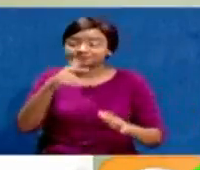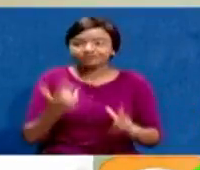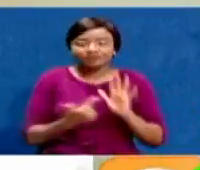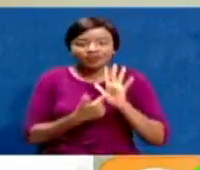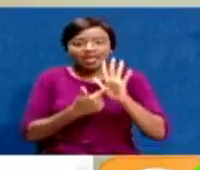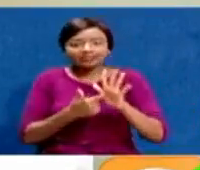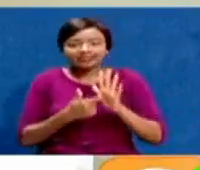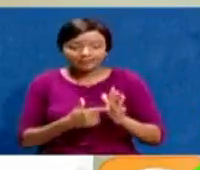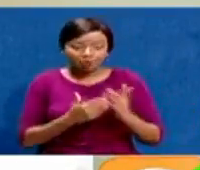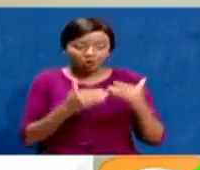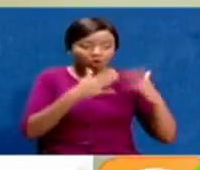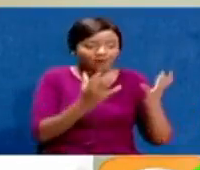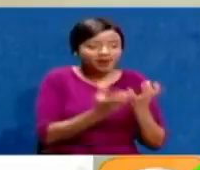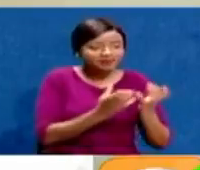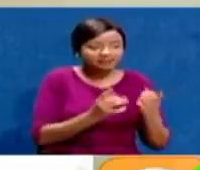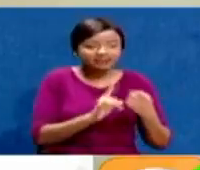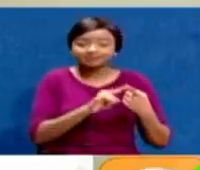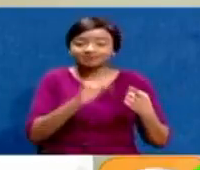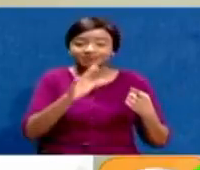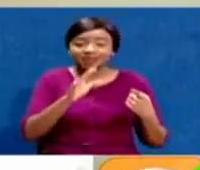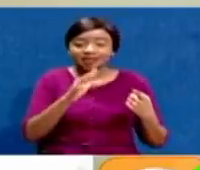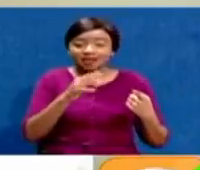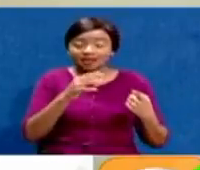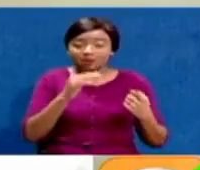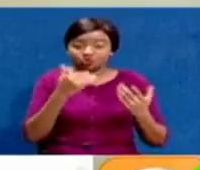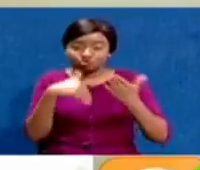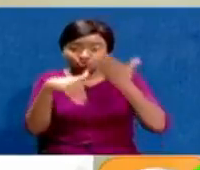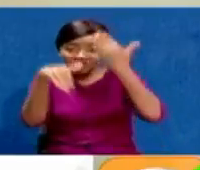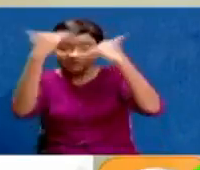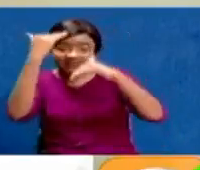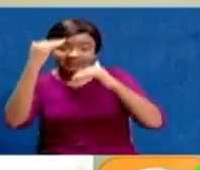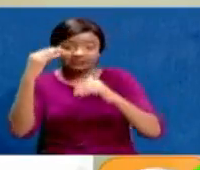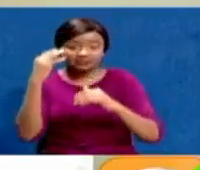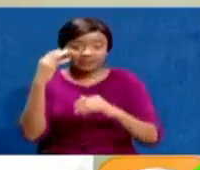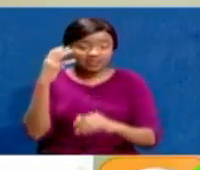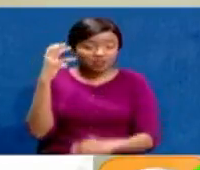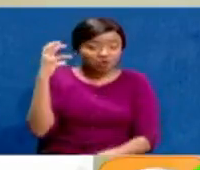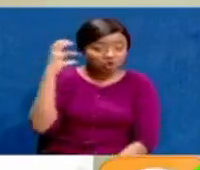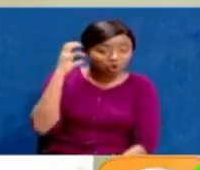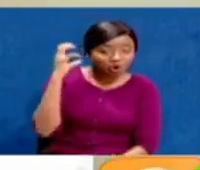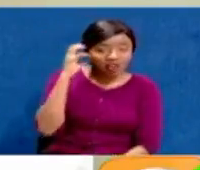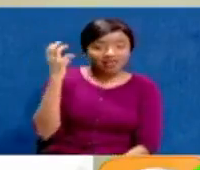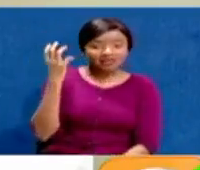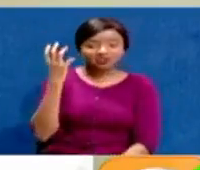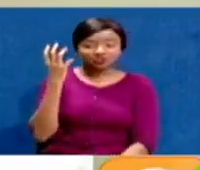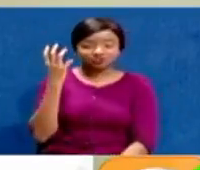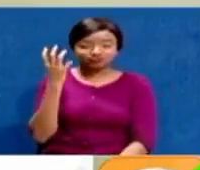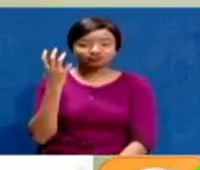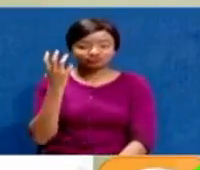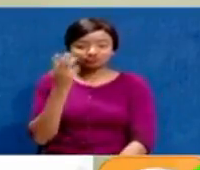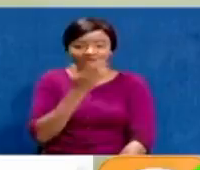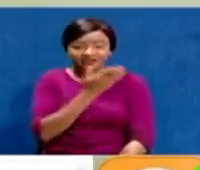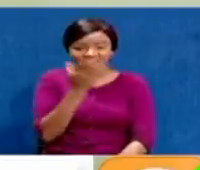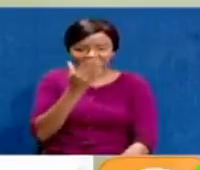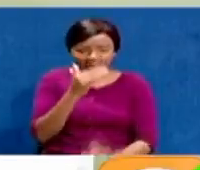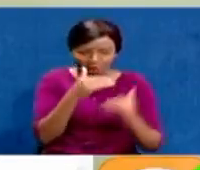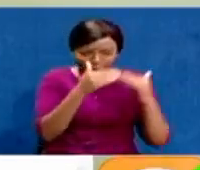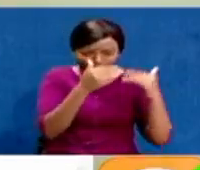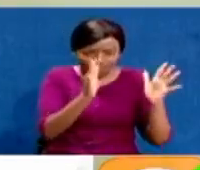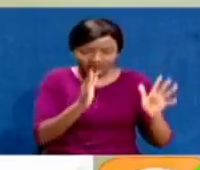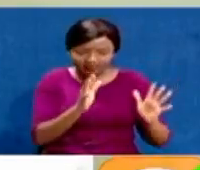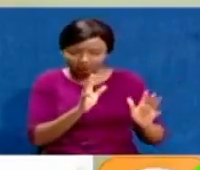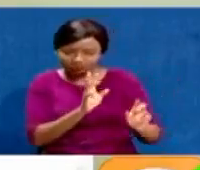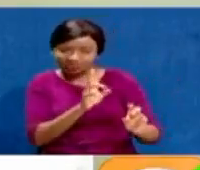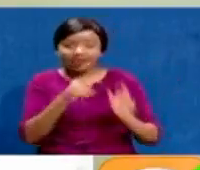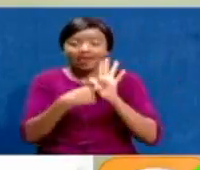start by the higher education sector, starting with the topmost degrees, just to test. To talk